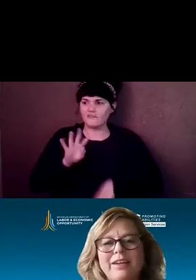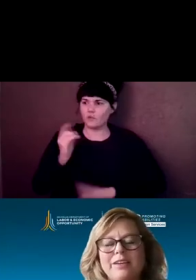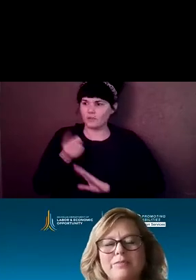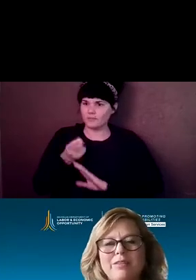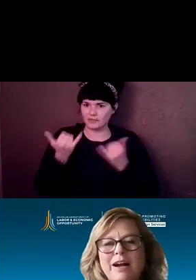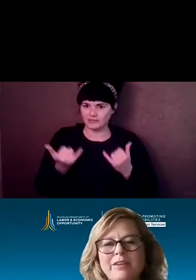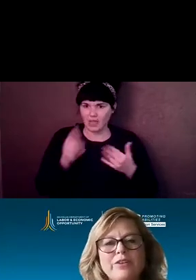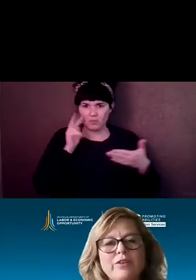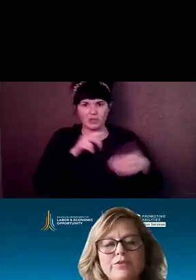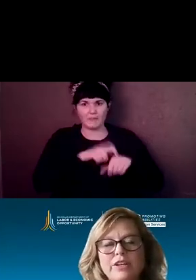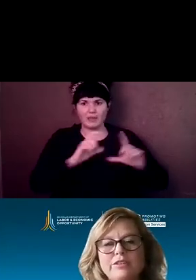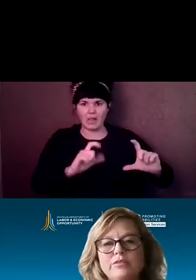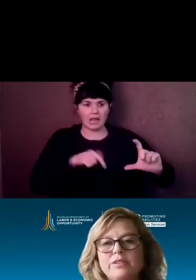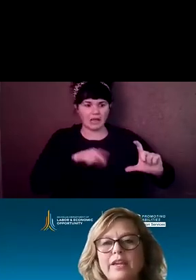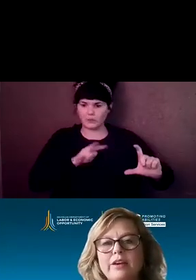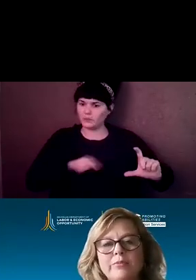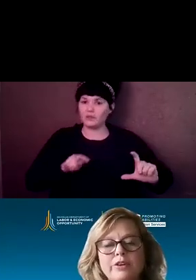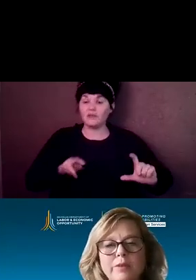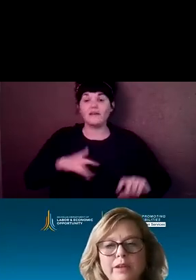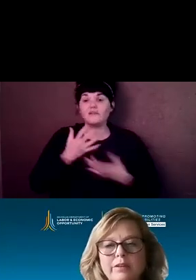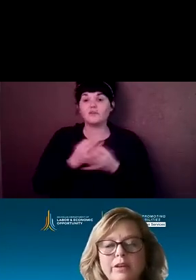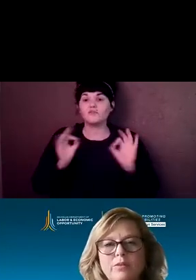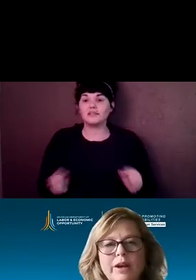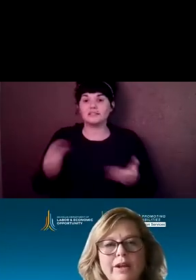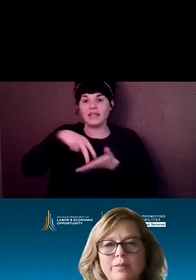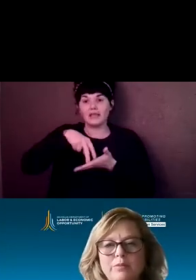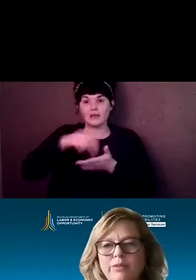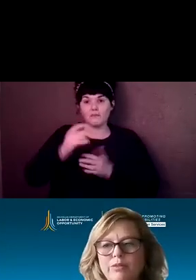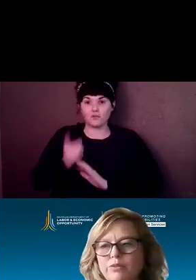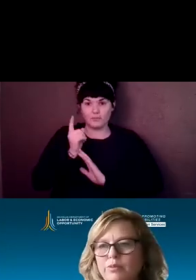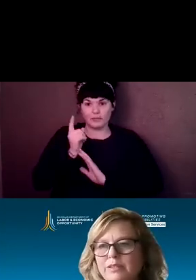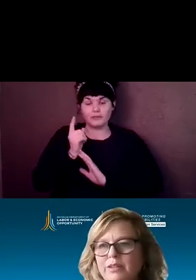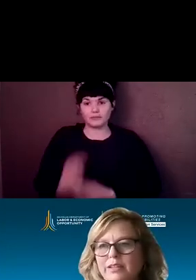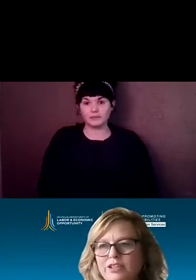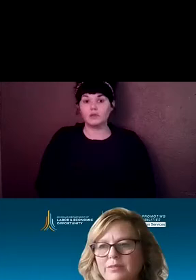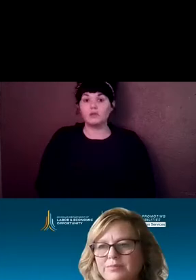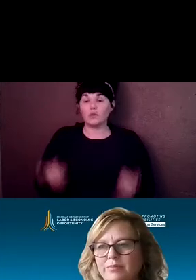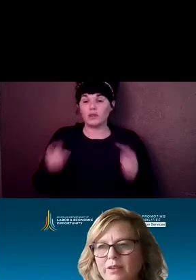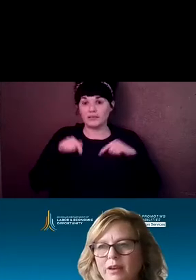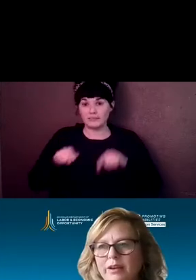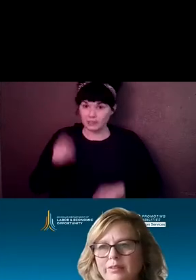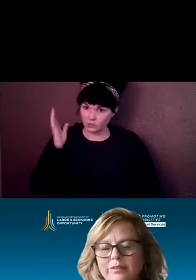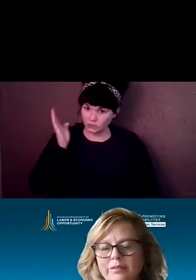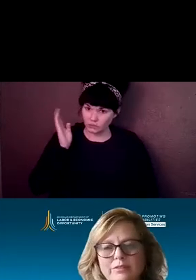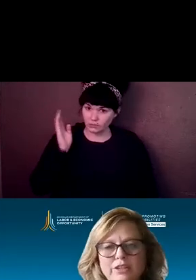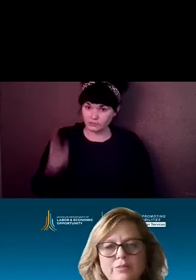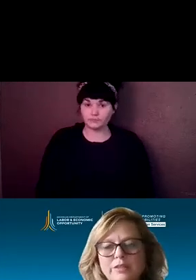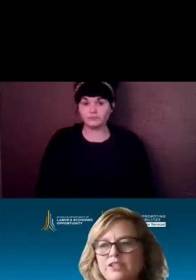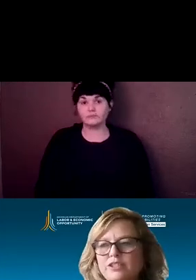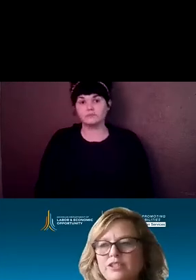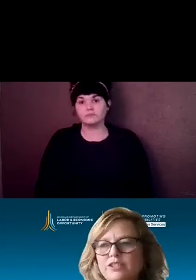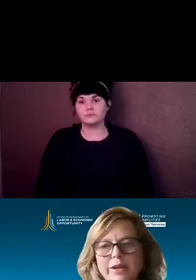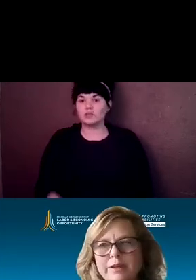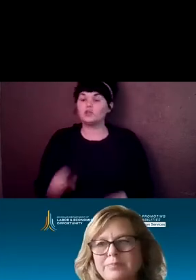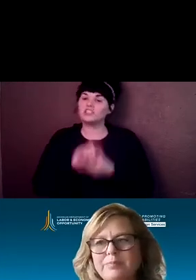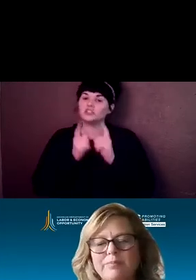my clock. Feel free to stand up for a minute while I keep going through the presentation. Change your position